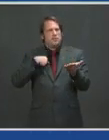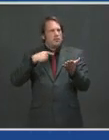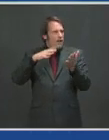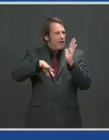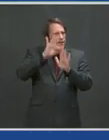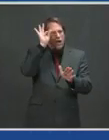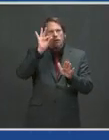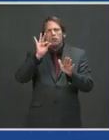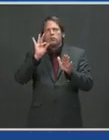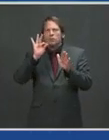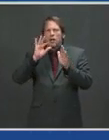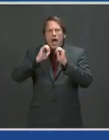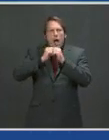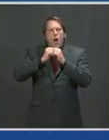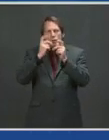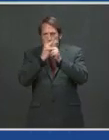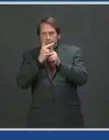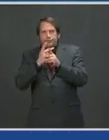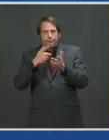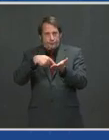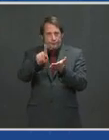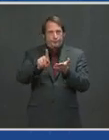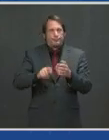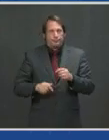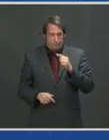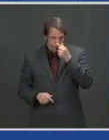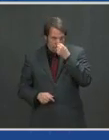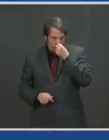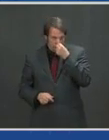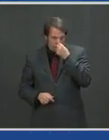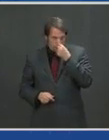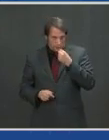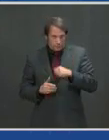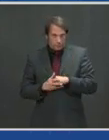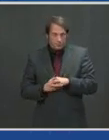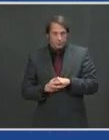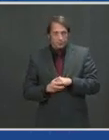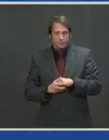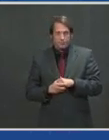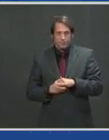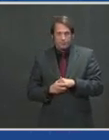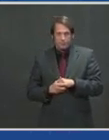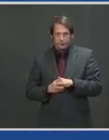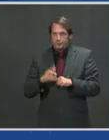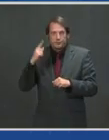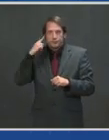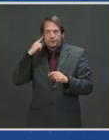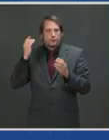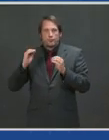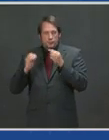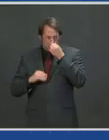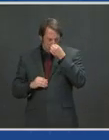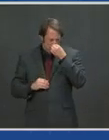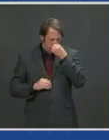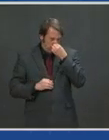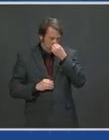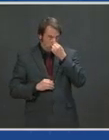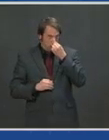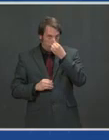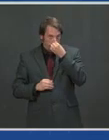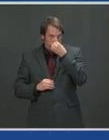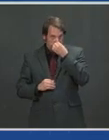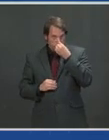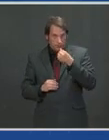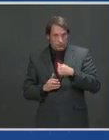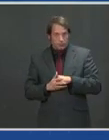as well, and I'm open. Will you have failed on your promise of bipartisanship if you don't get Republicans on board with this plan, your first